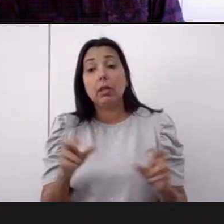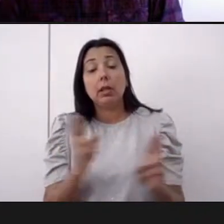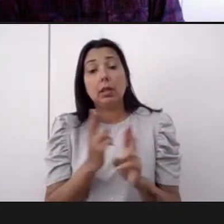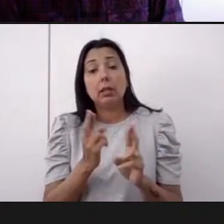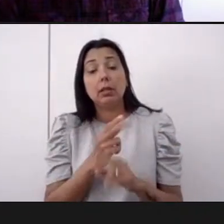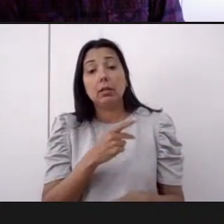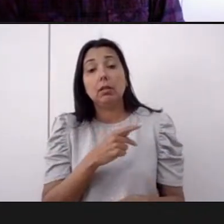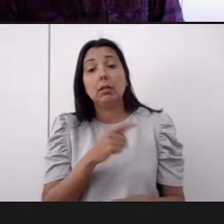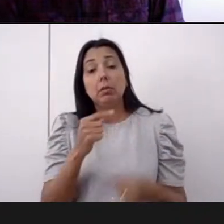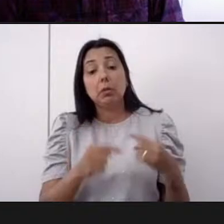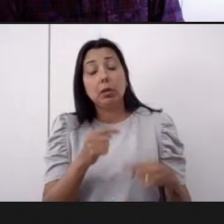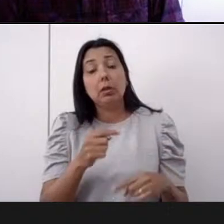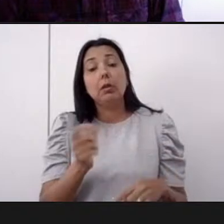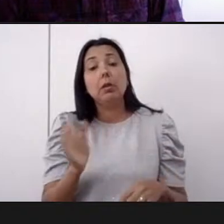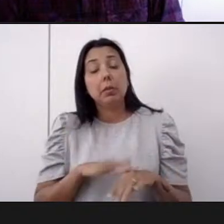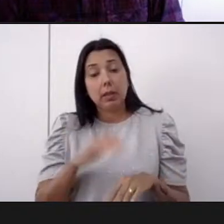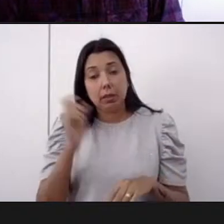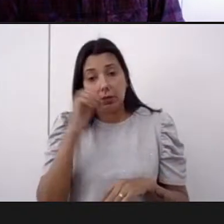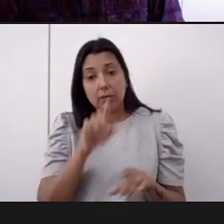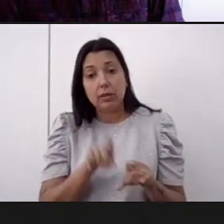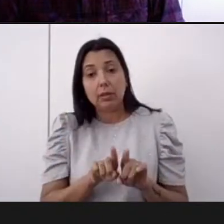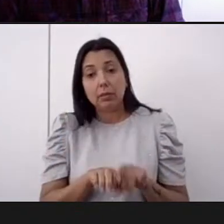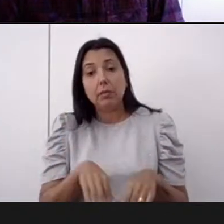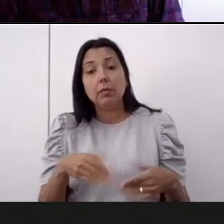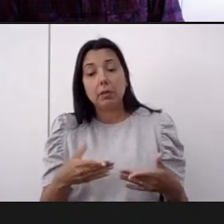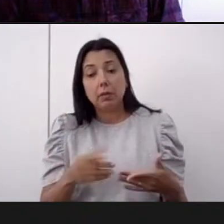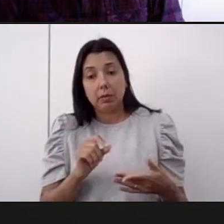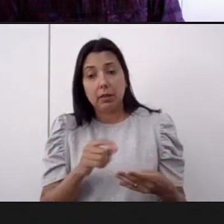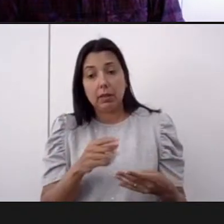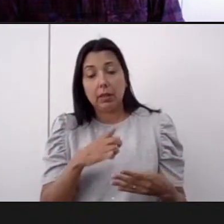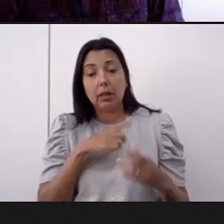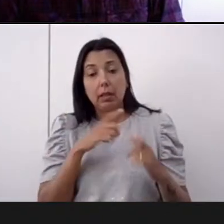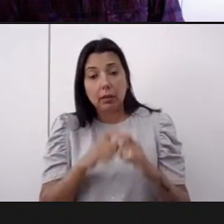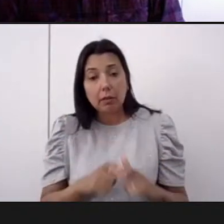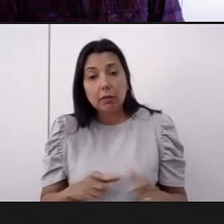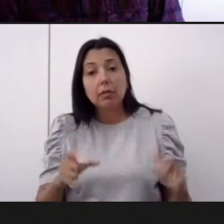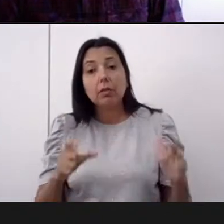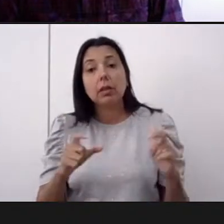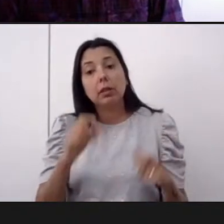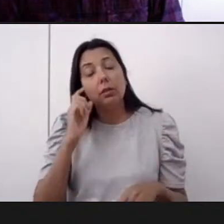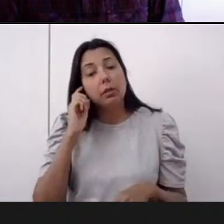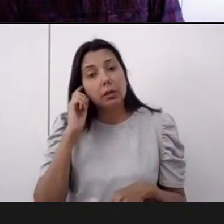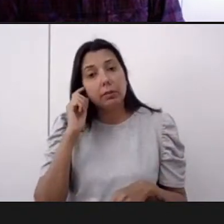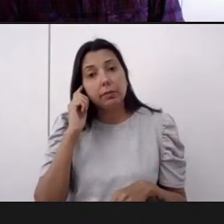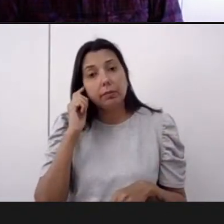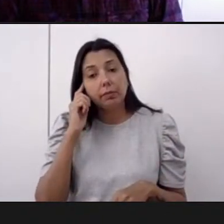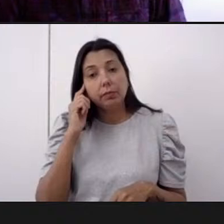big inputs providers who distort research and